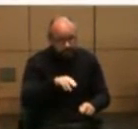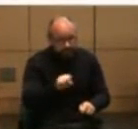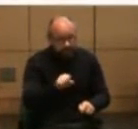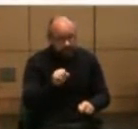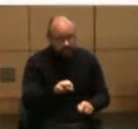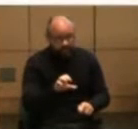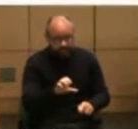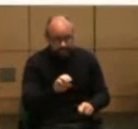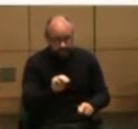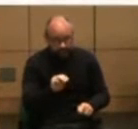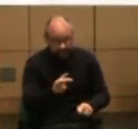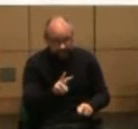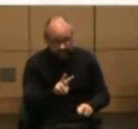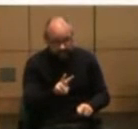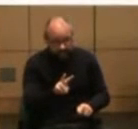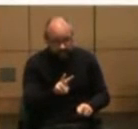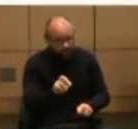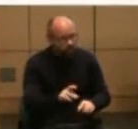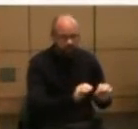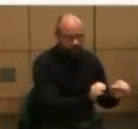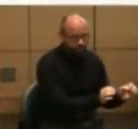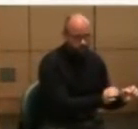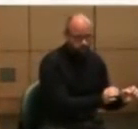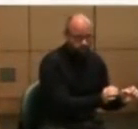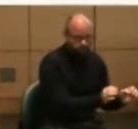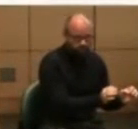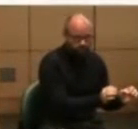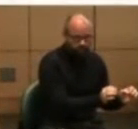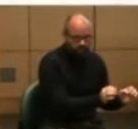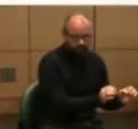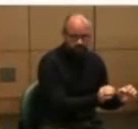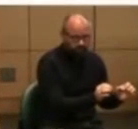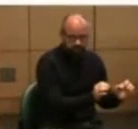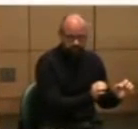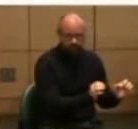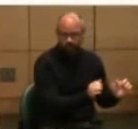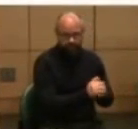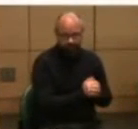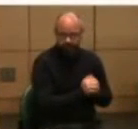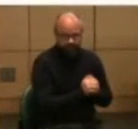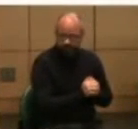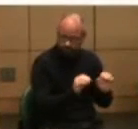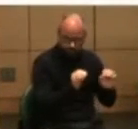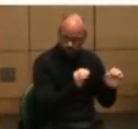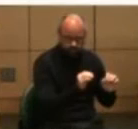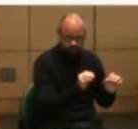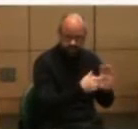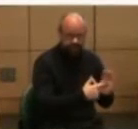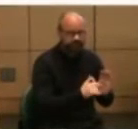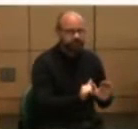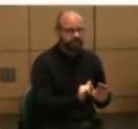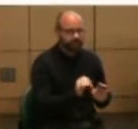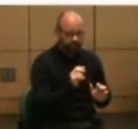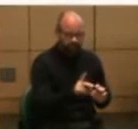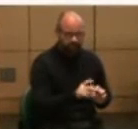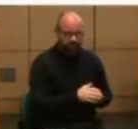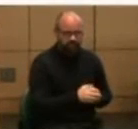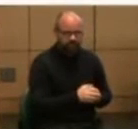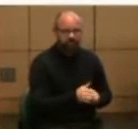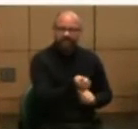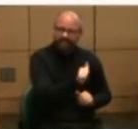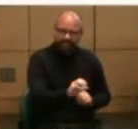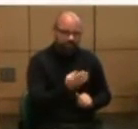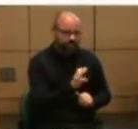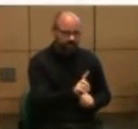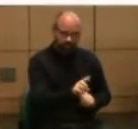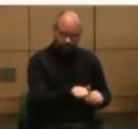of CMV when they were born. Regardless, any child who's born, no symptoms. So any child who is